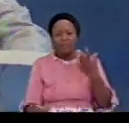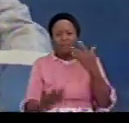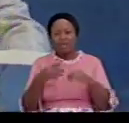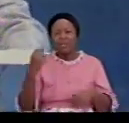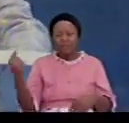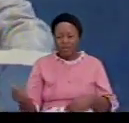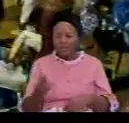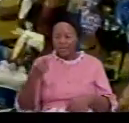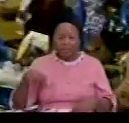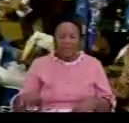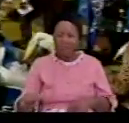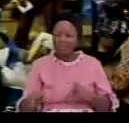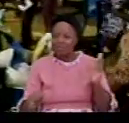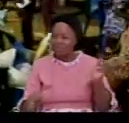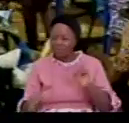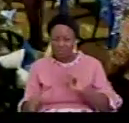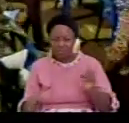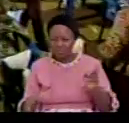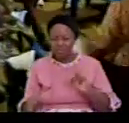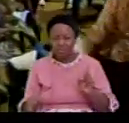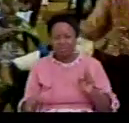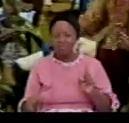forever.